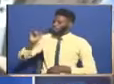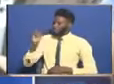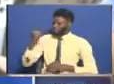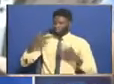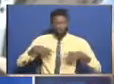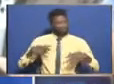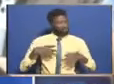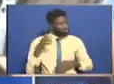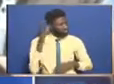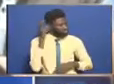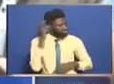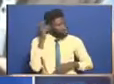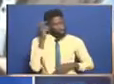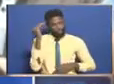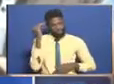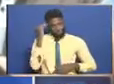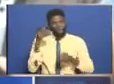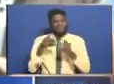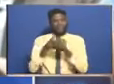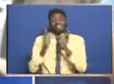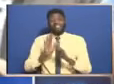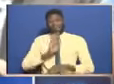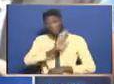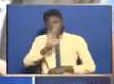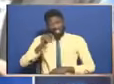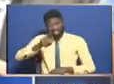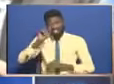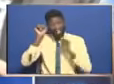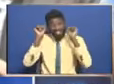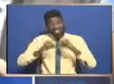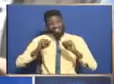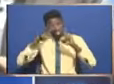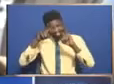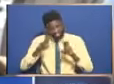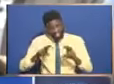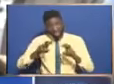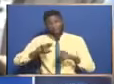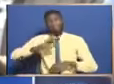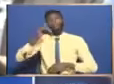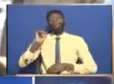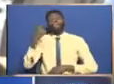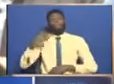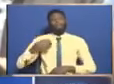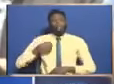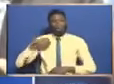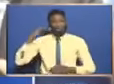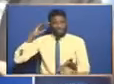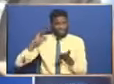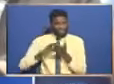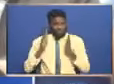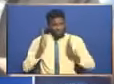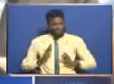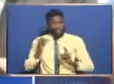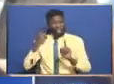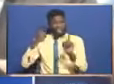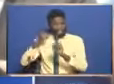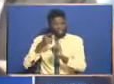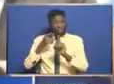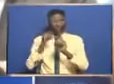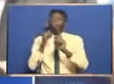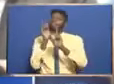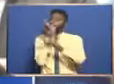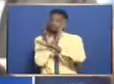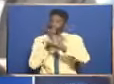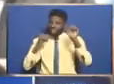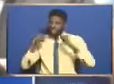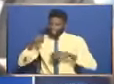say, you can do an opinion poll across Mount Kenya region. And I believe that whoever is running for president in this country, they have intelligence, they